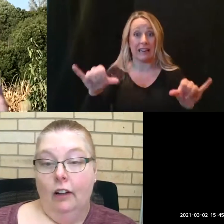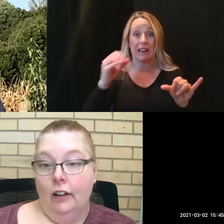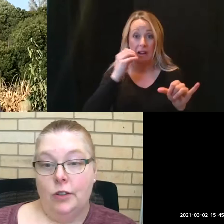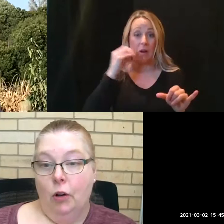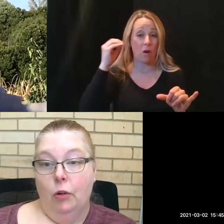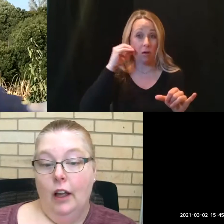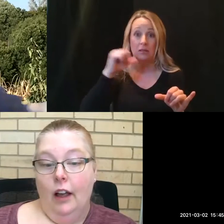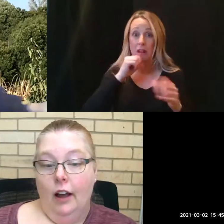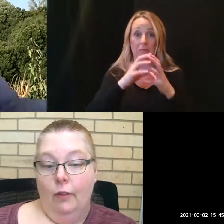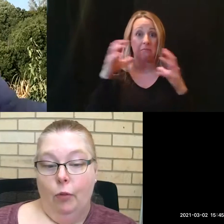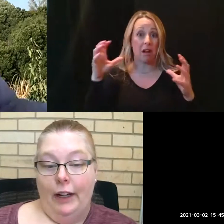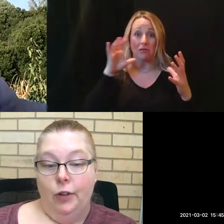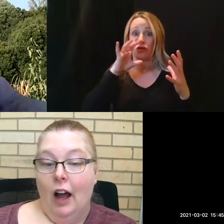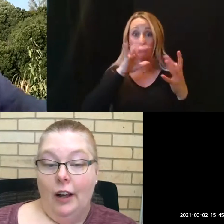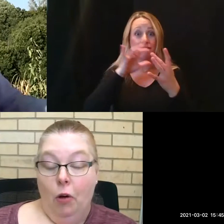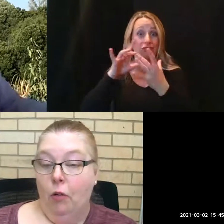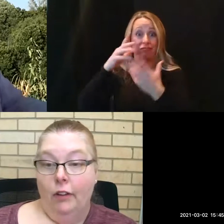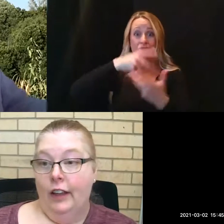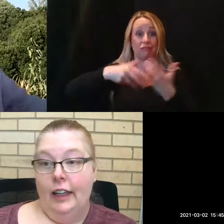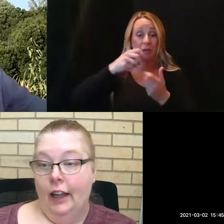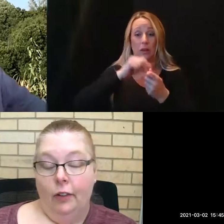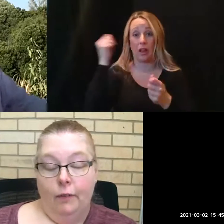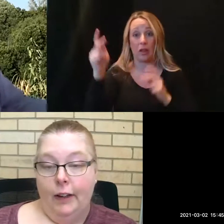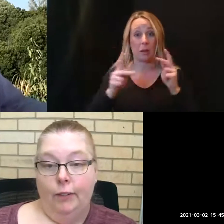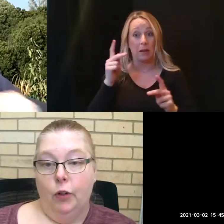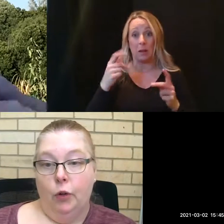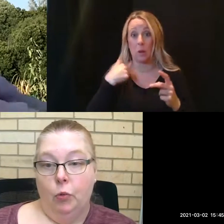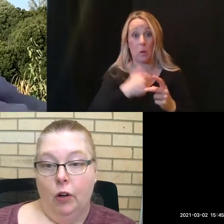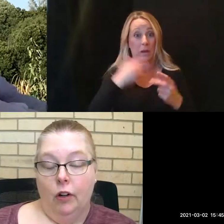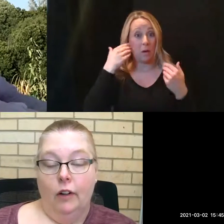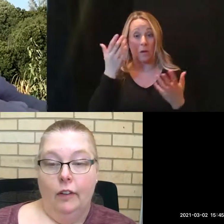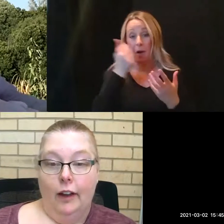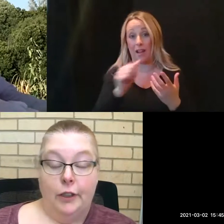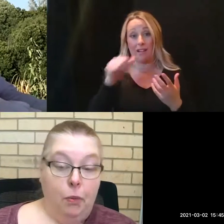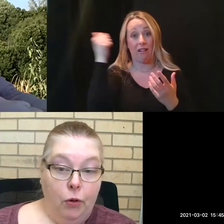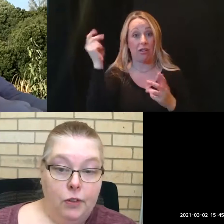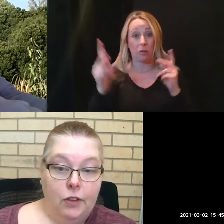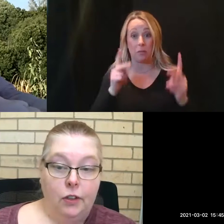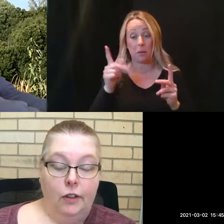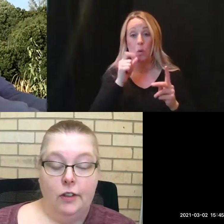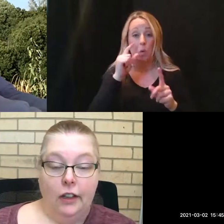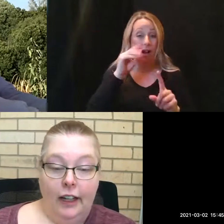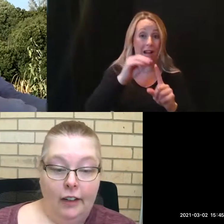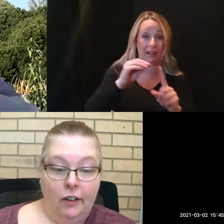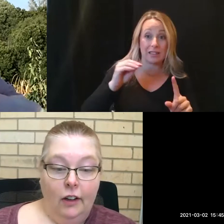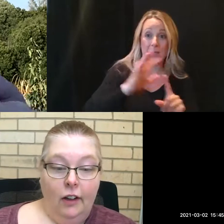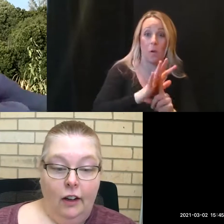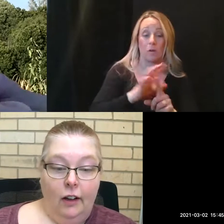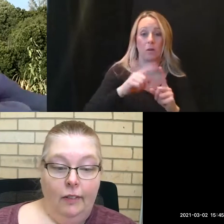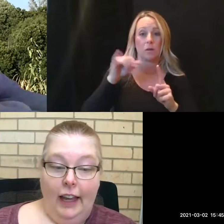while ill. So we do not know of any other people who were exposed to this